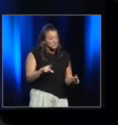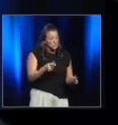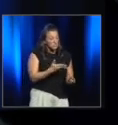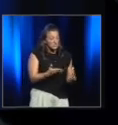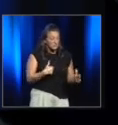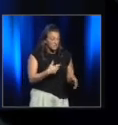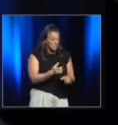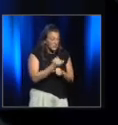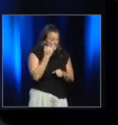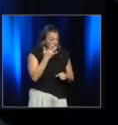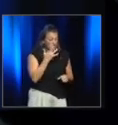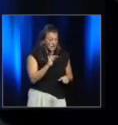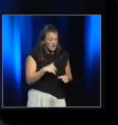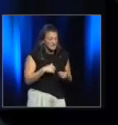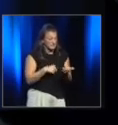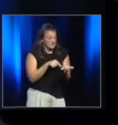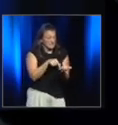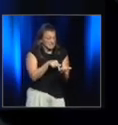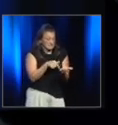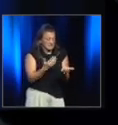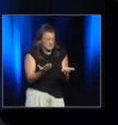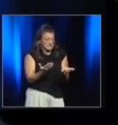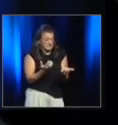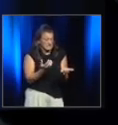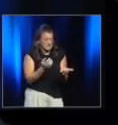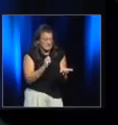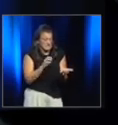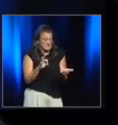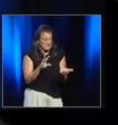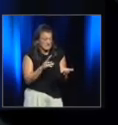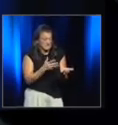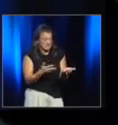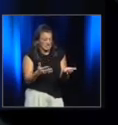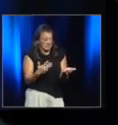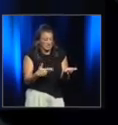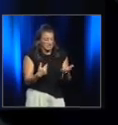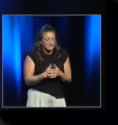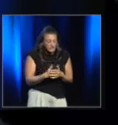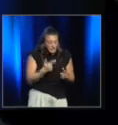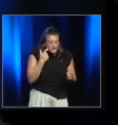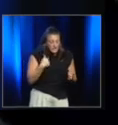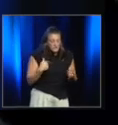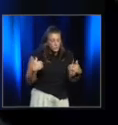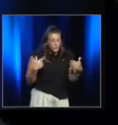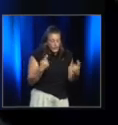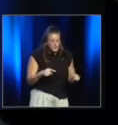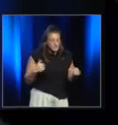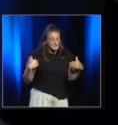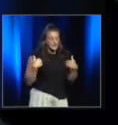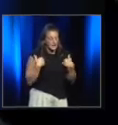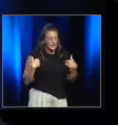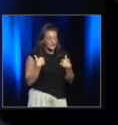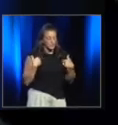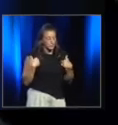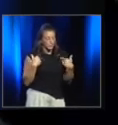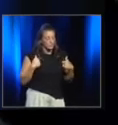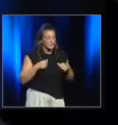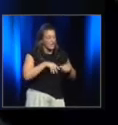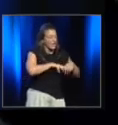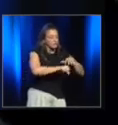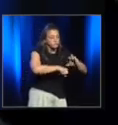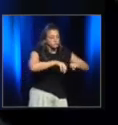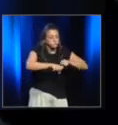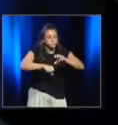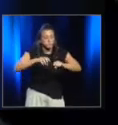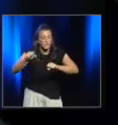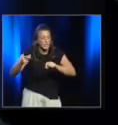of highly digested little squid beaks. And that's, of course, because these animals are dispersing incredibly widely, as we've seen. They're travelling